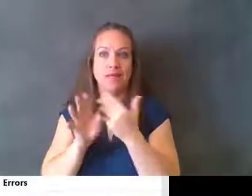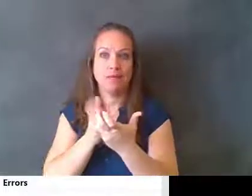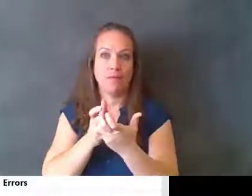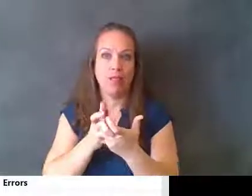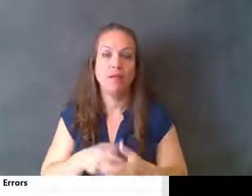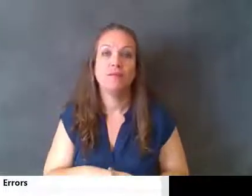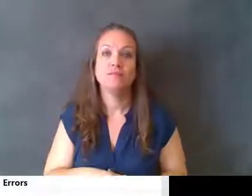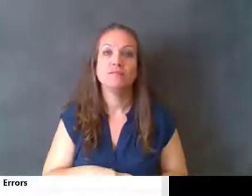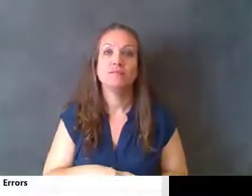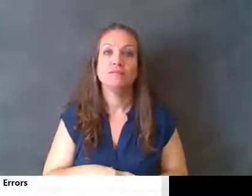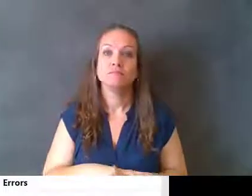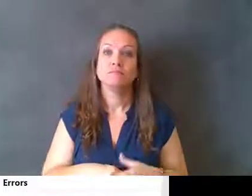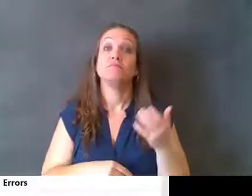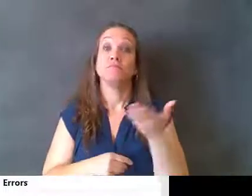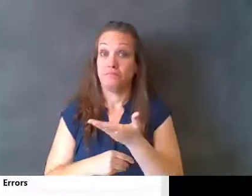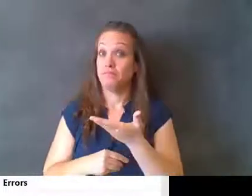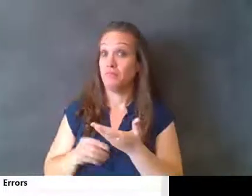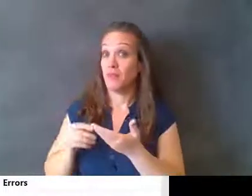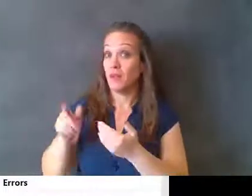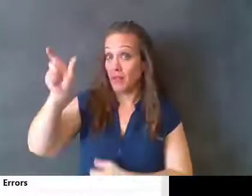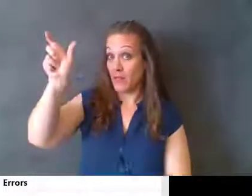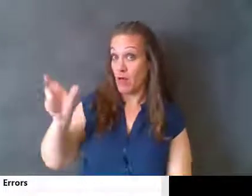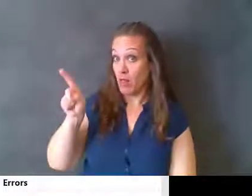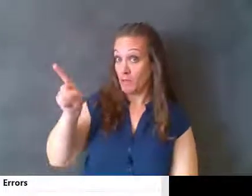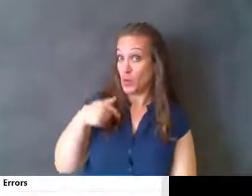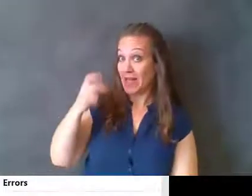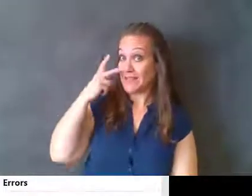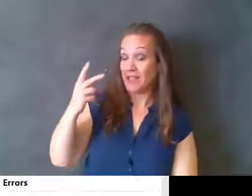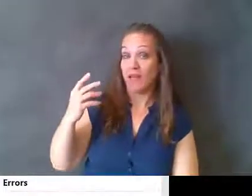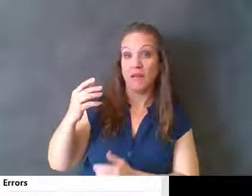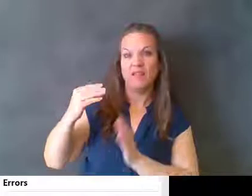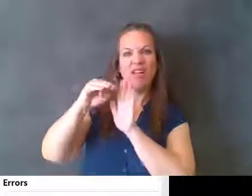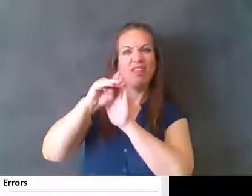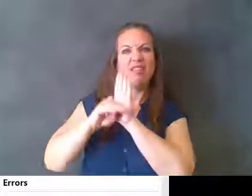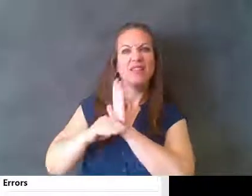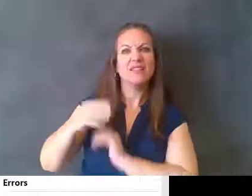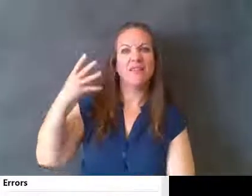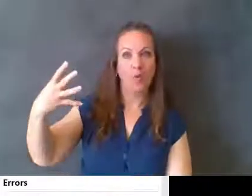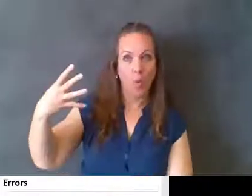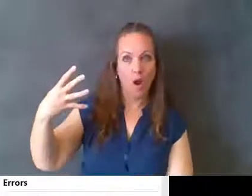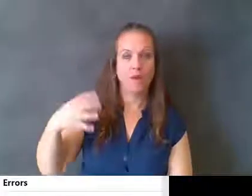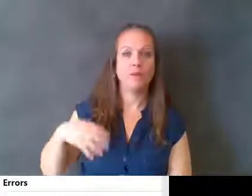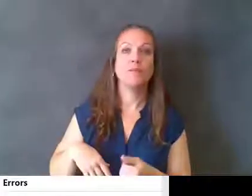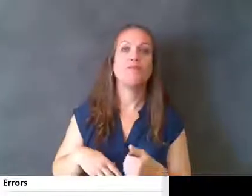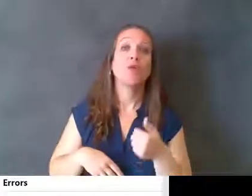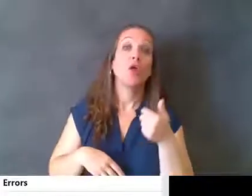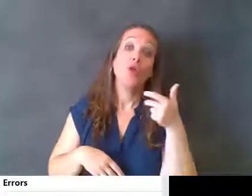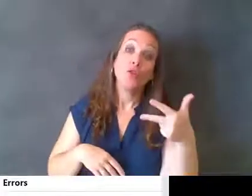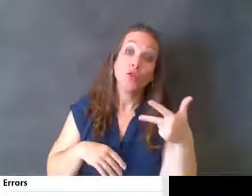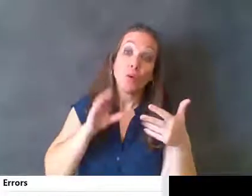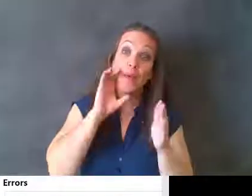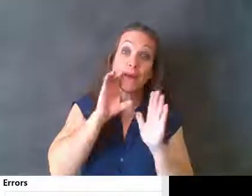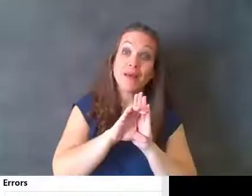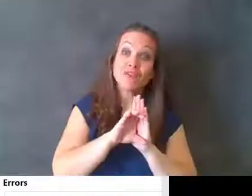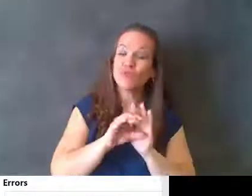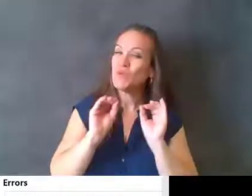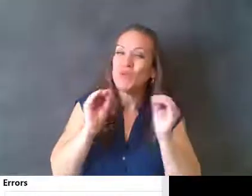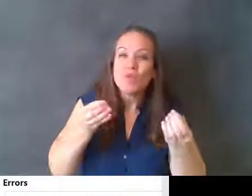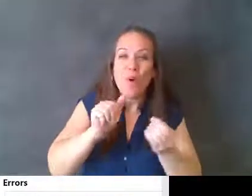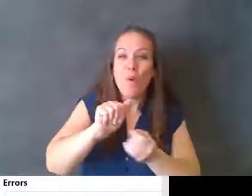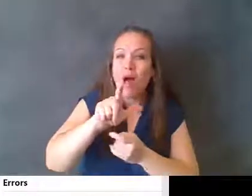I do have 4 errors. So 3 where I'm missing alternative text and 1 where I don't have a header